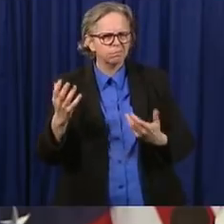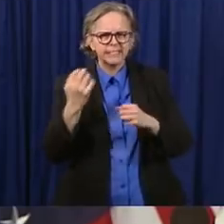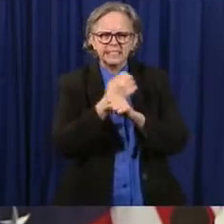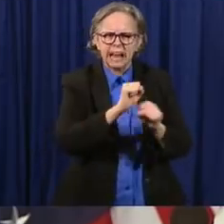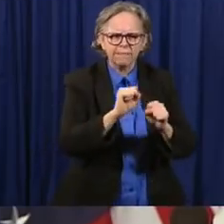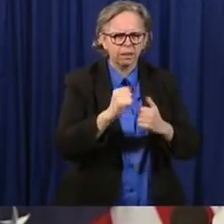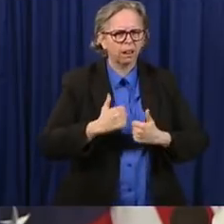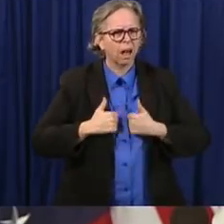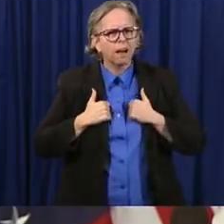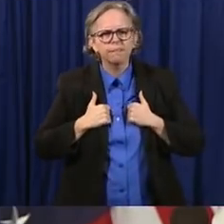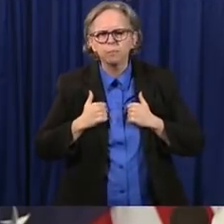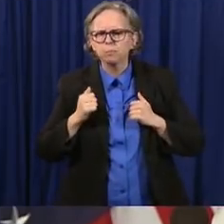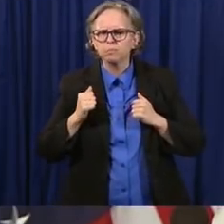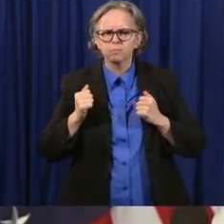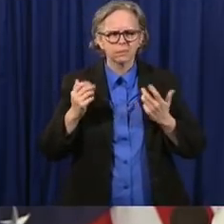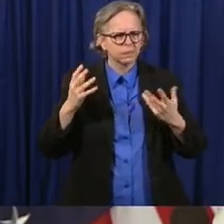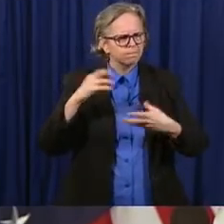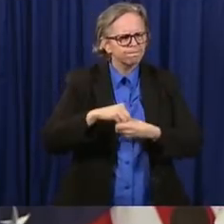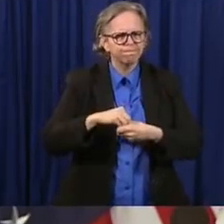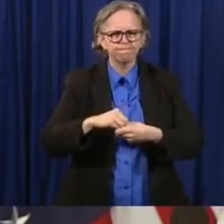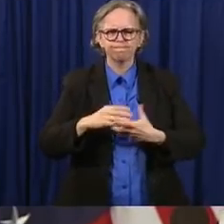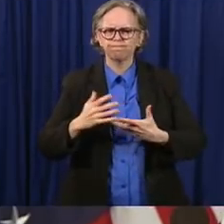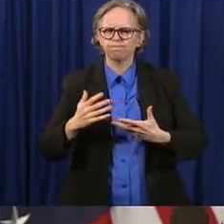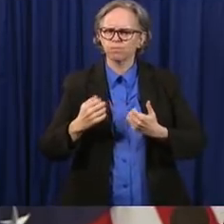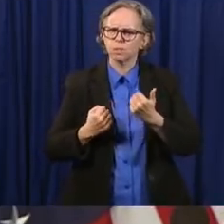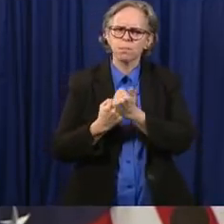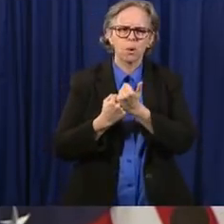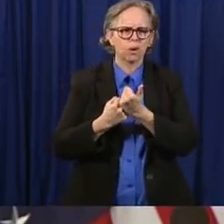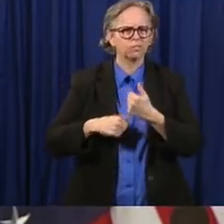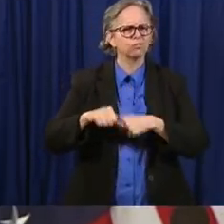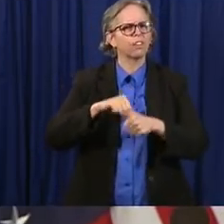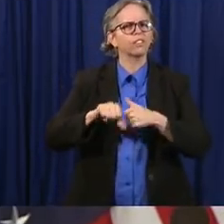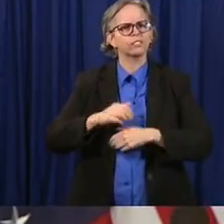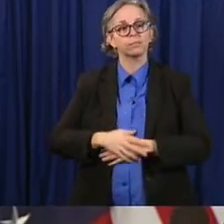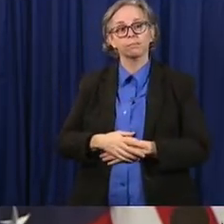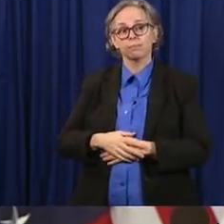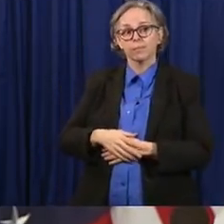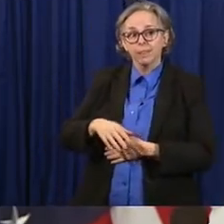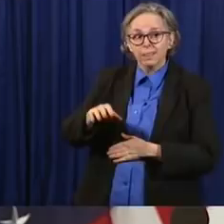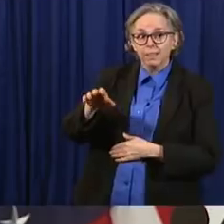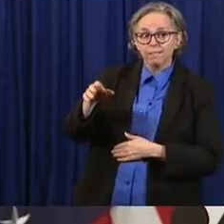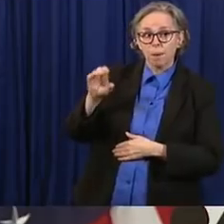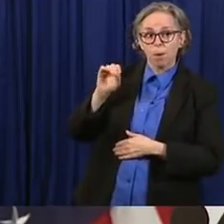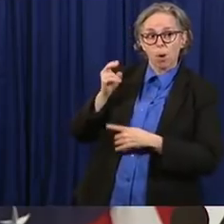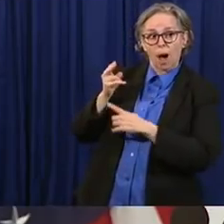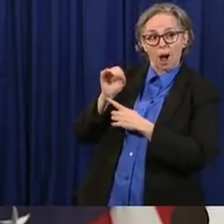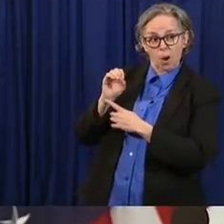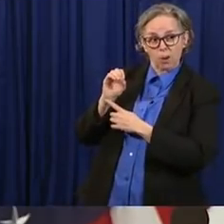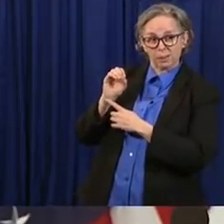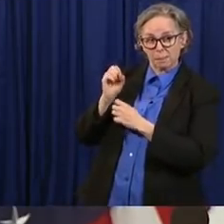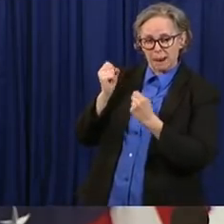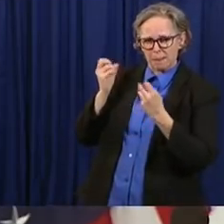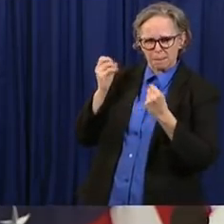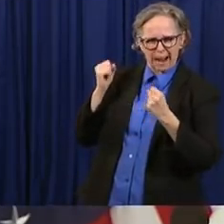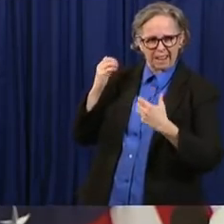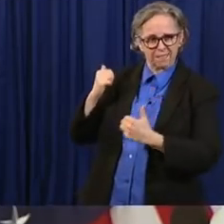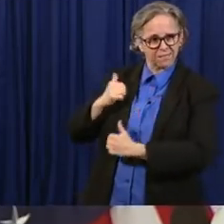nimble as the landscape changes daily. On behalf of Ohio's 733,000 veterans, please